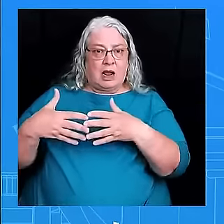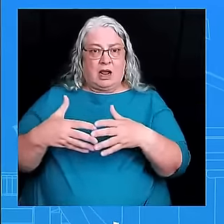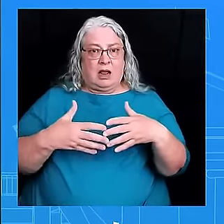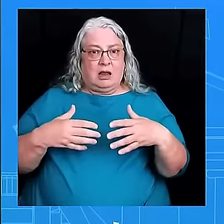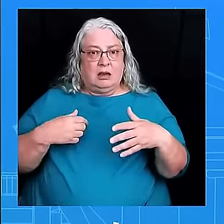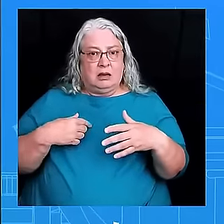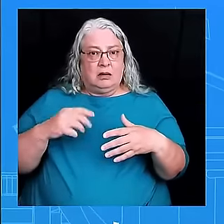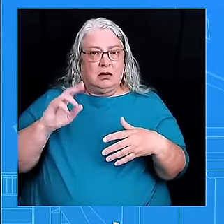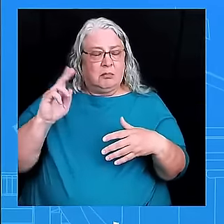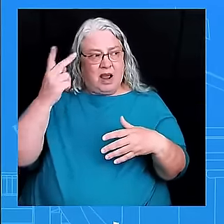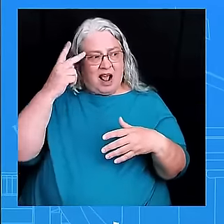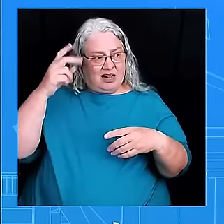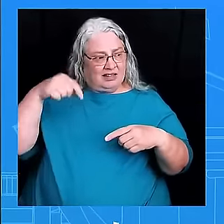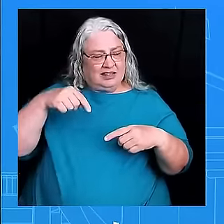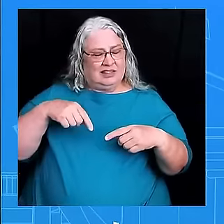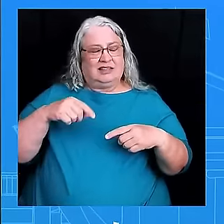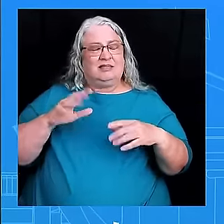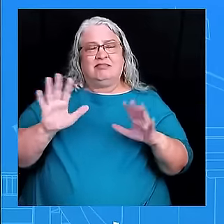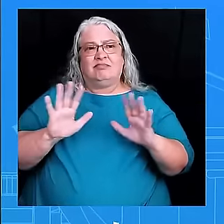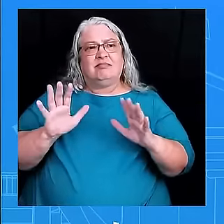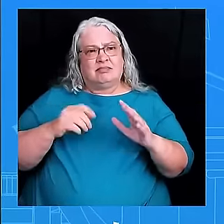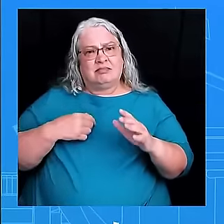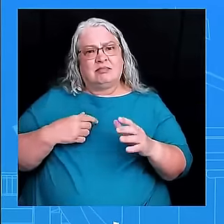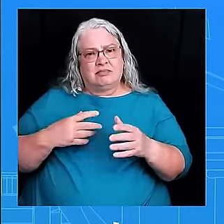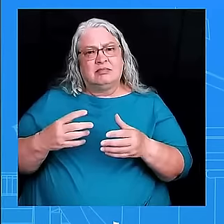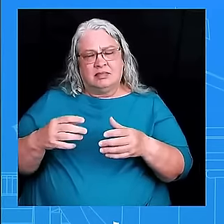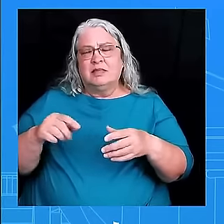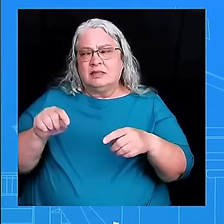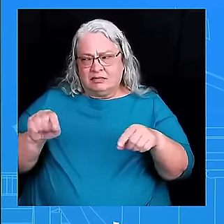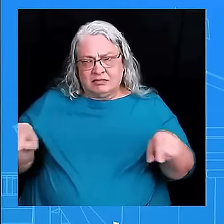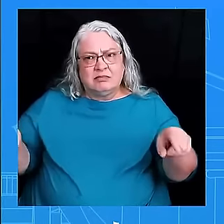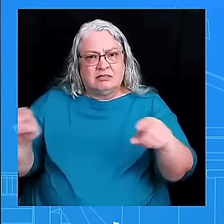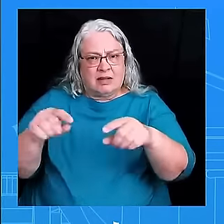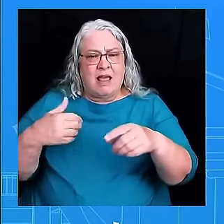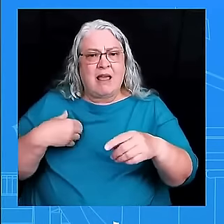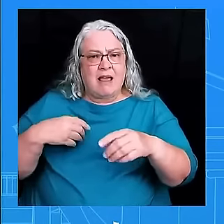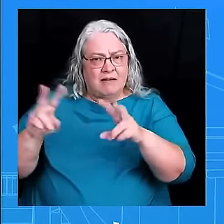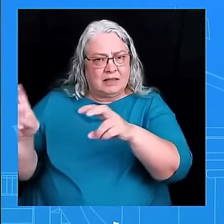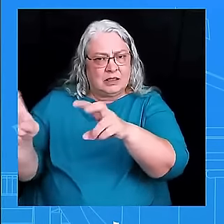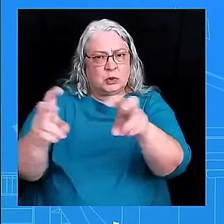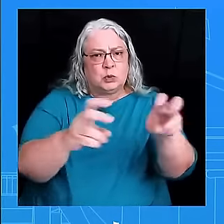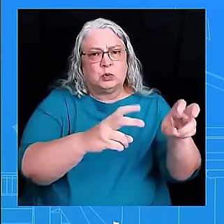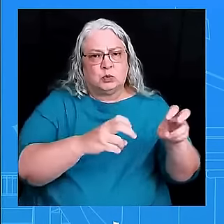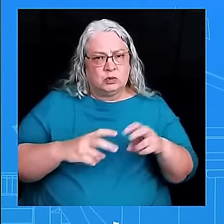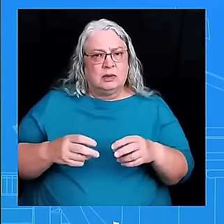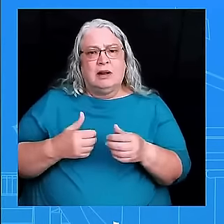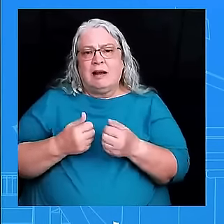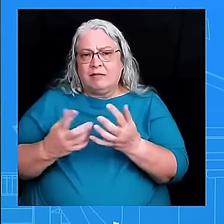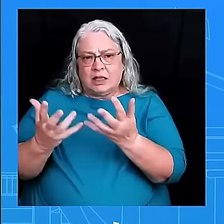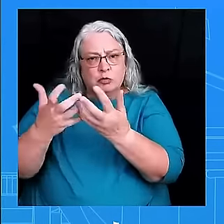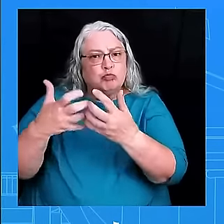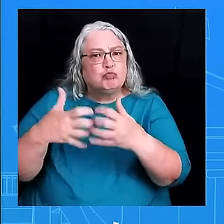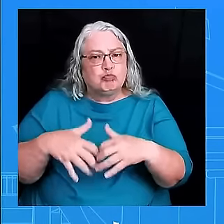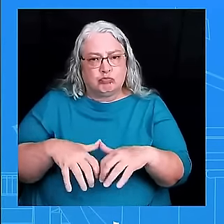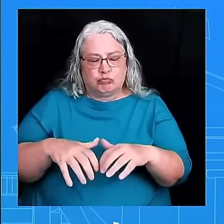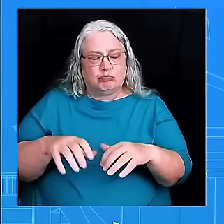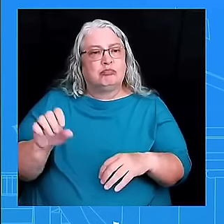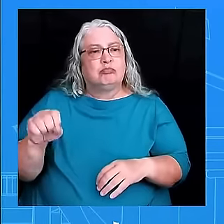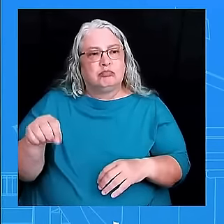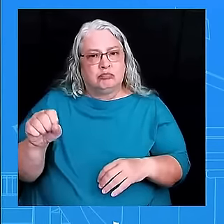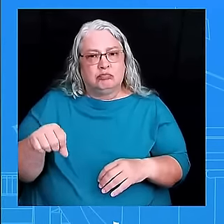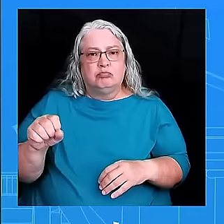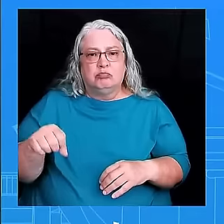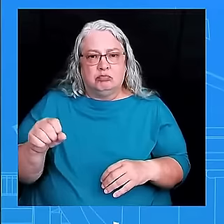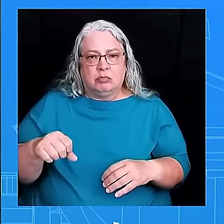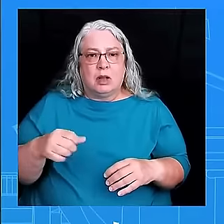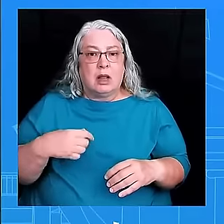line up on that Sunday in that way, but not through a conscious decision to make it so, but rather because that's when